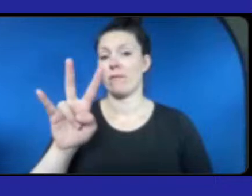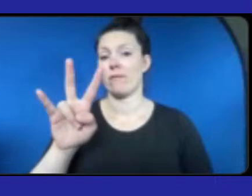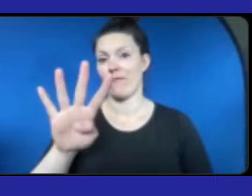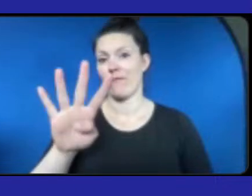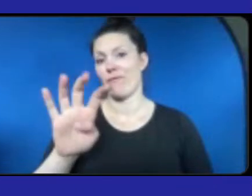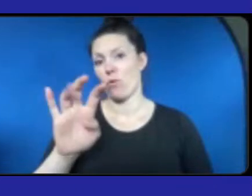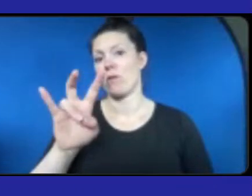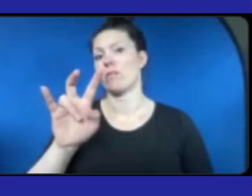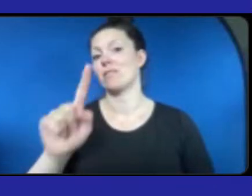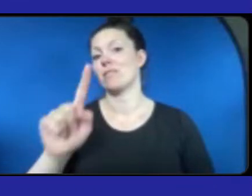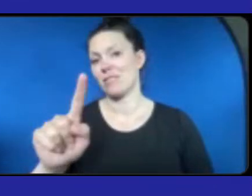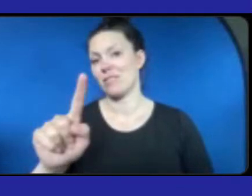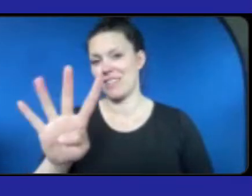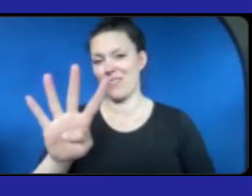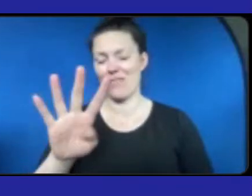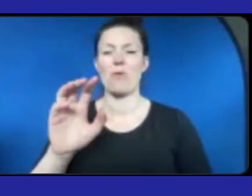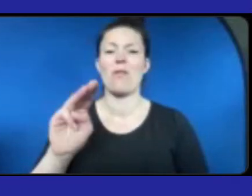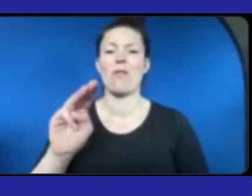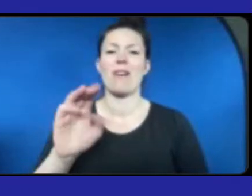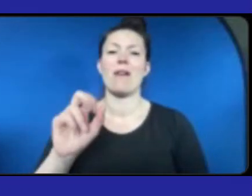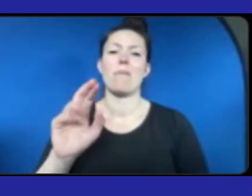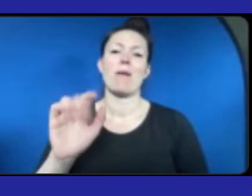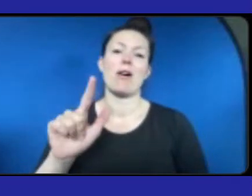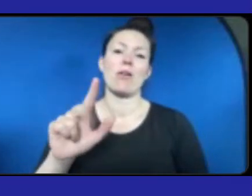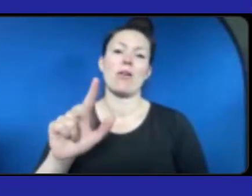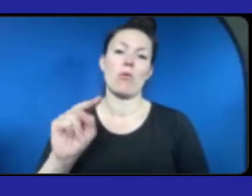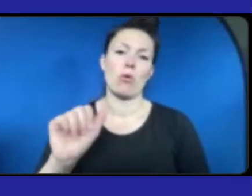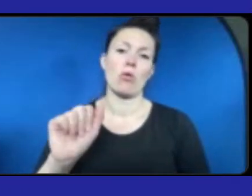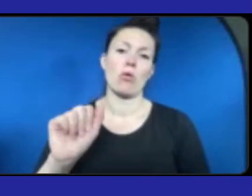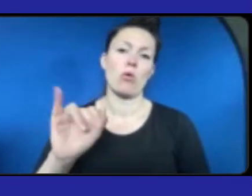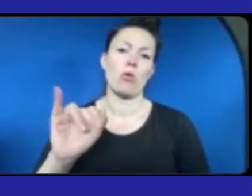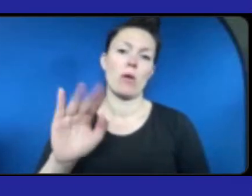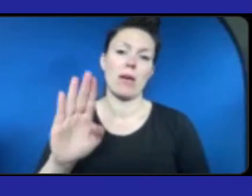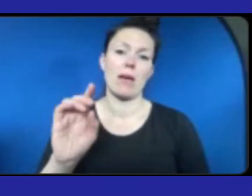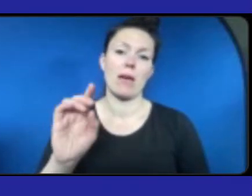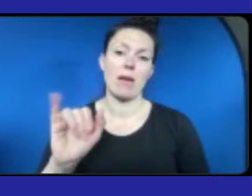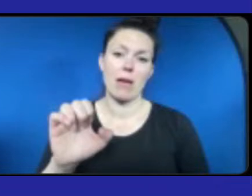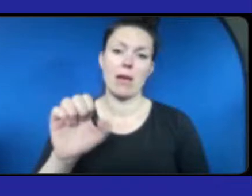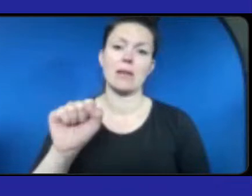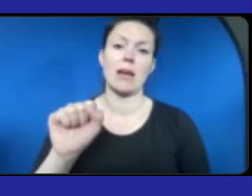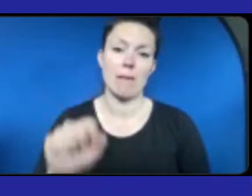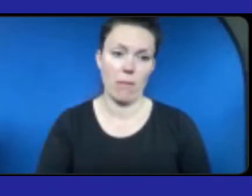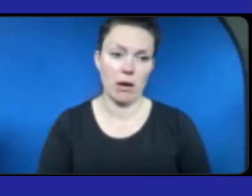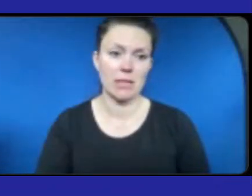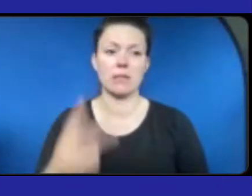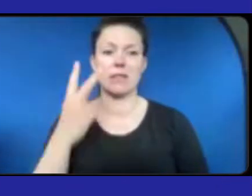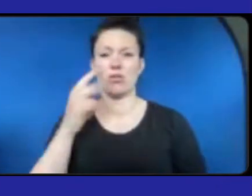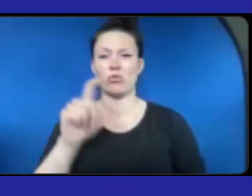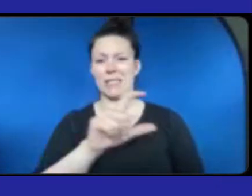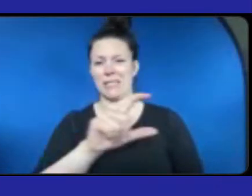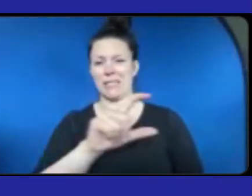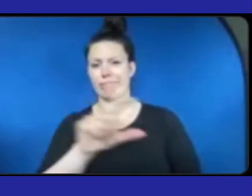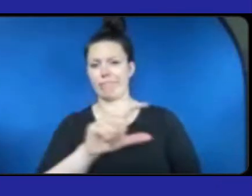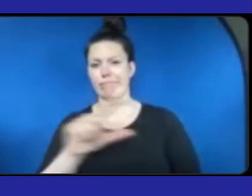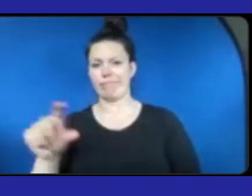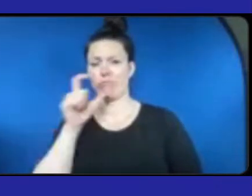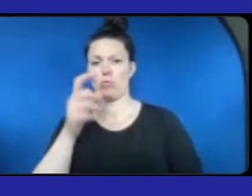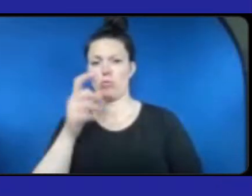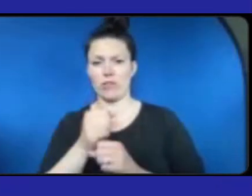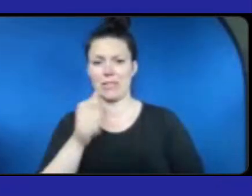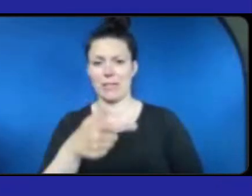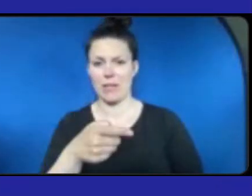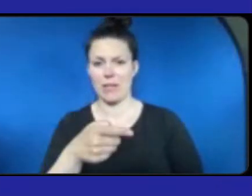And at the bottom, you can see the demographics of the patients who've received those. I will note the English speaking,